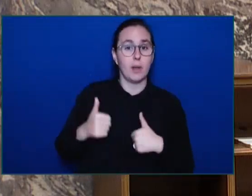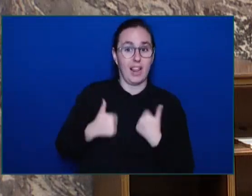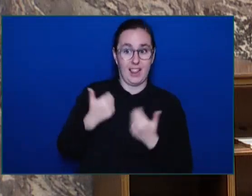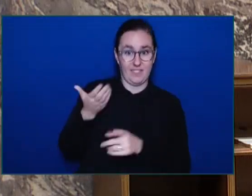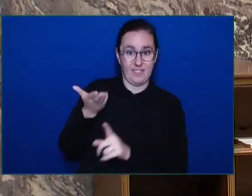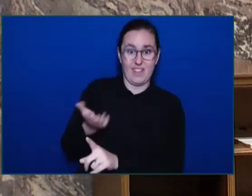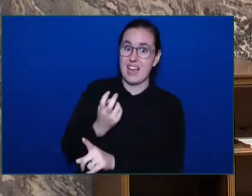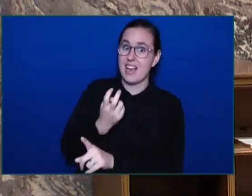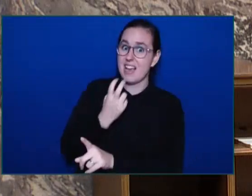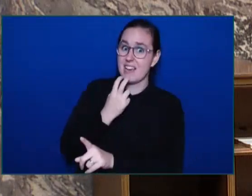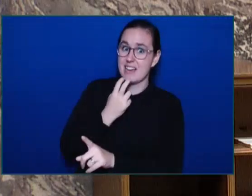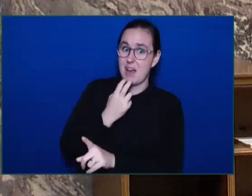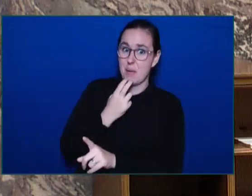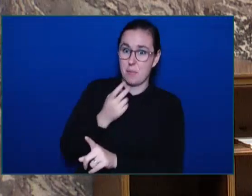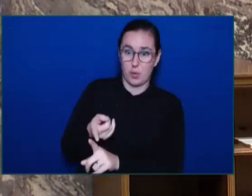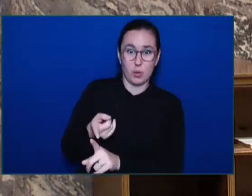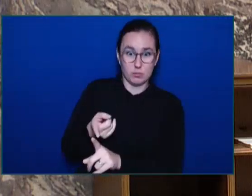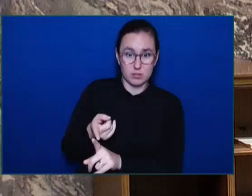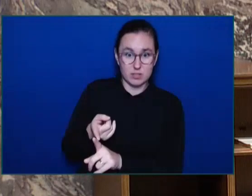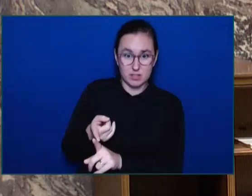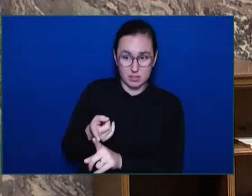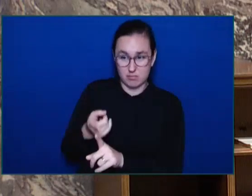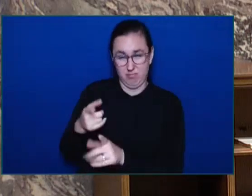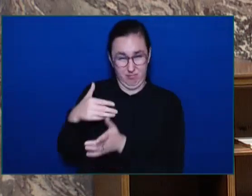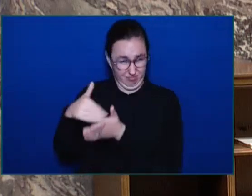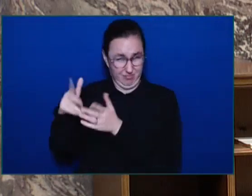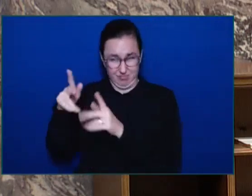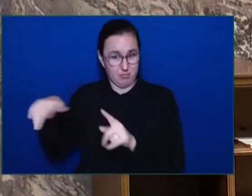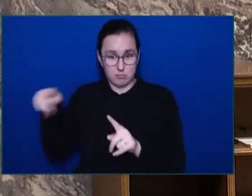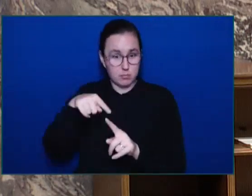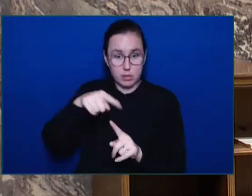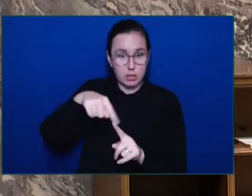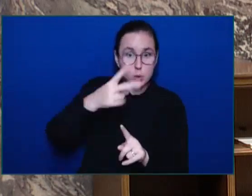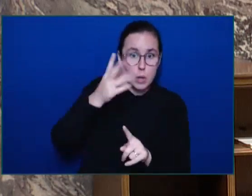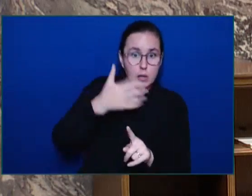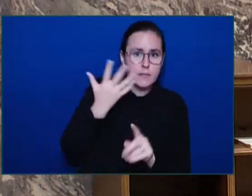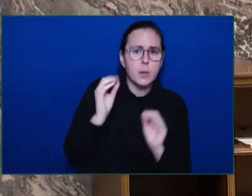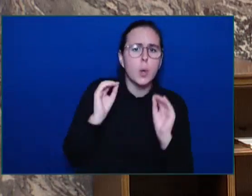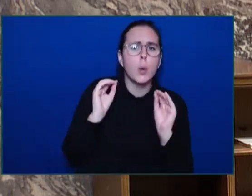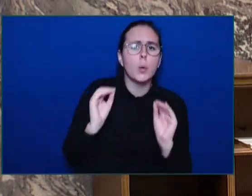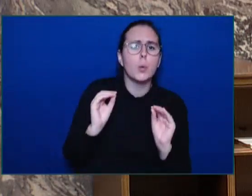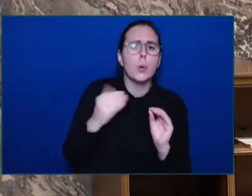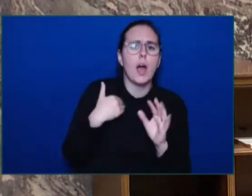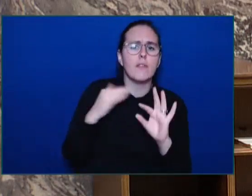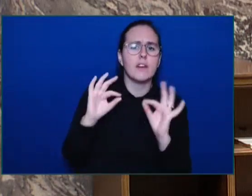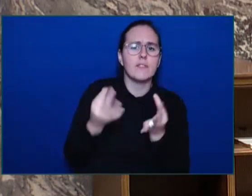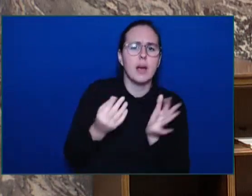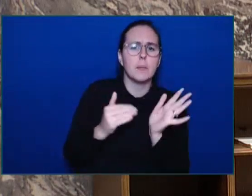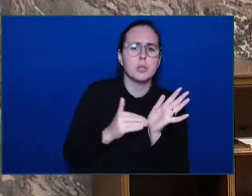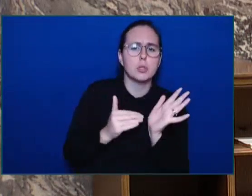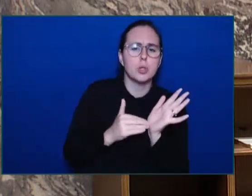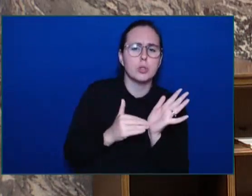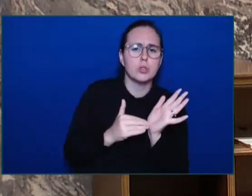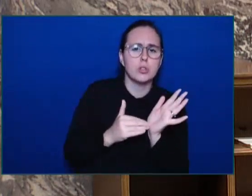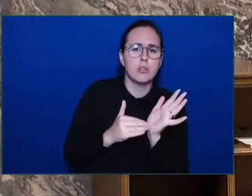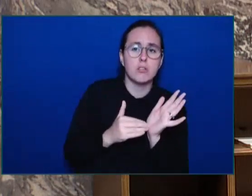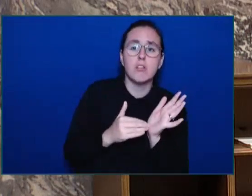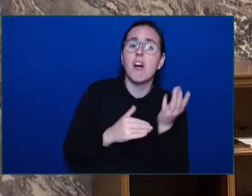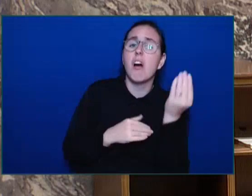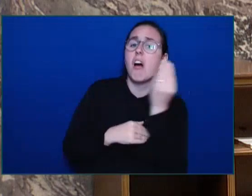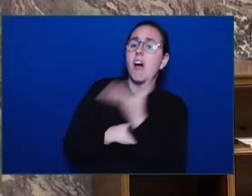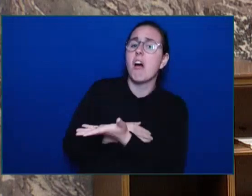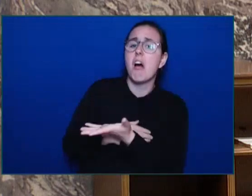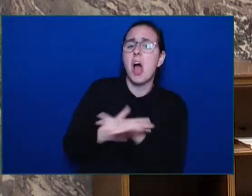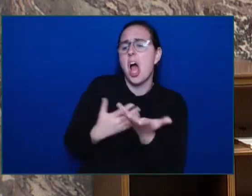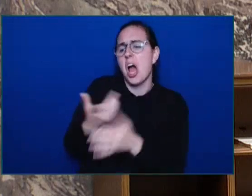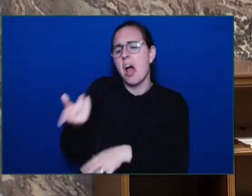family doctor. It's unacceptable that these women are told to go to the overcrowded ER for even the most basic